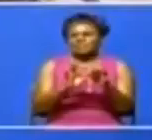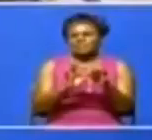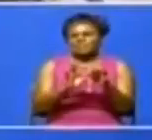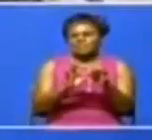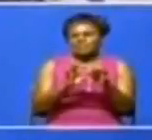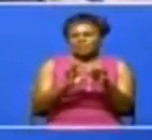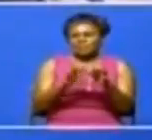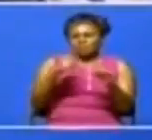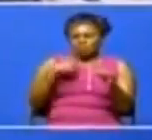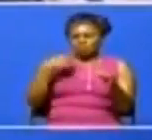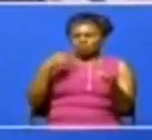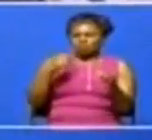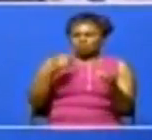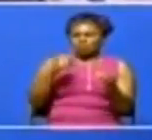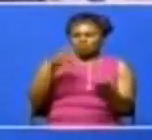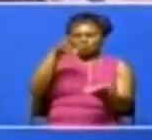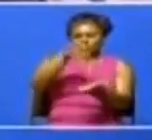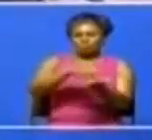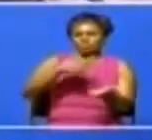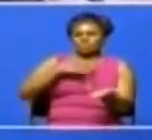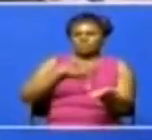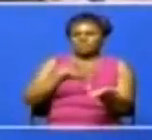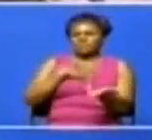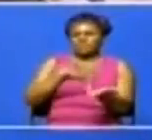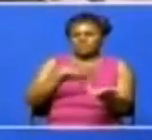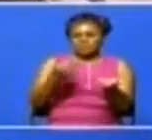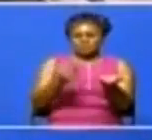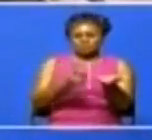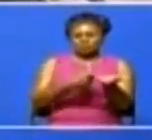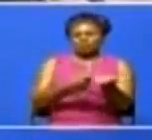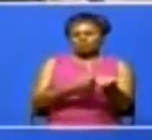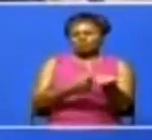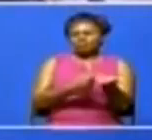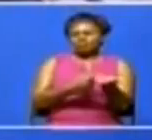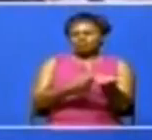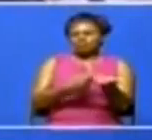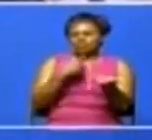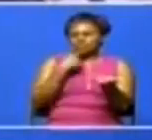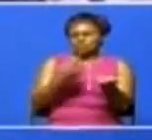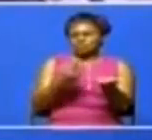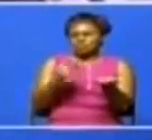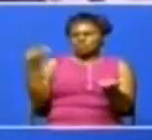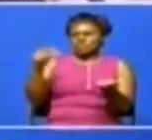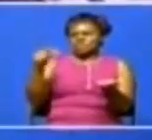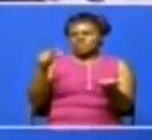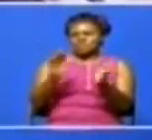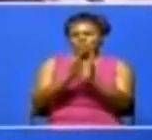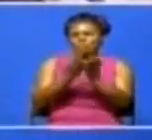Mumeniingiza katika ile wazungu wanasema Guinness Book of